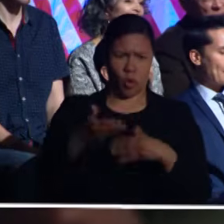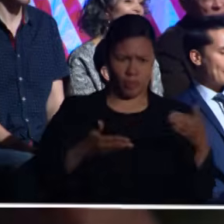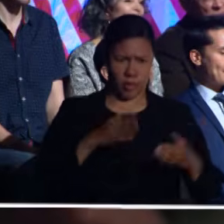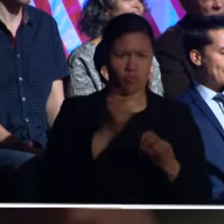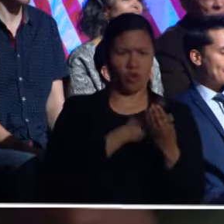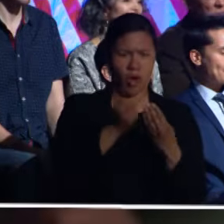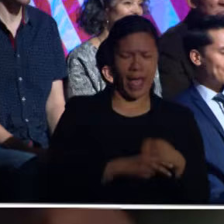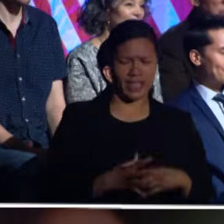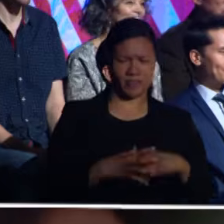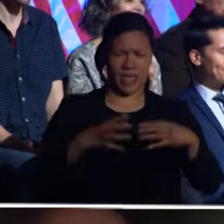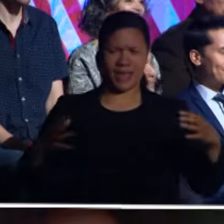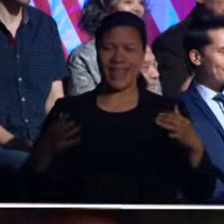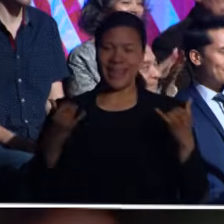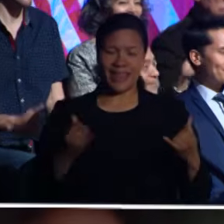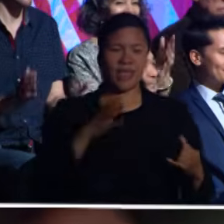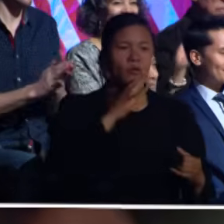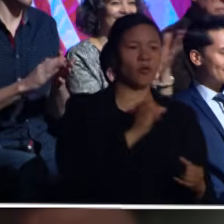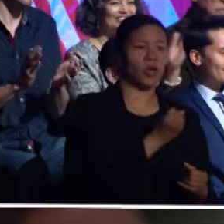24.